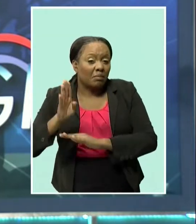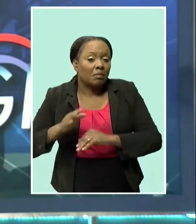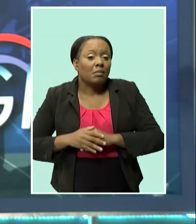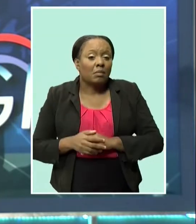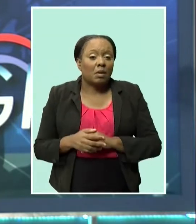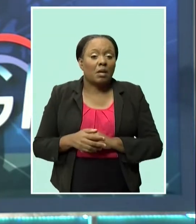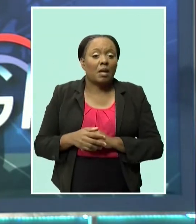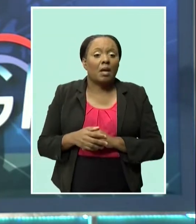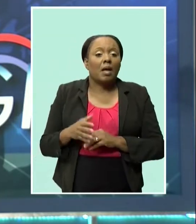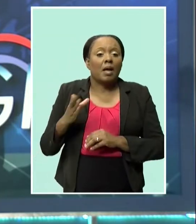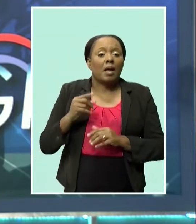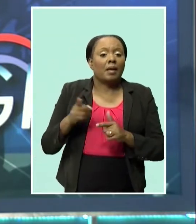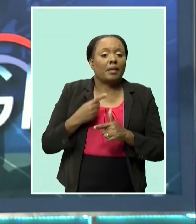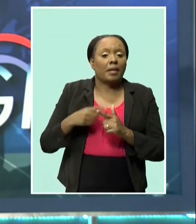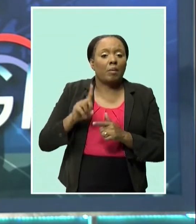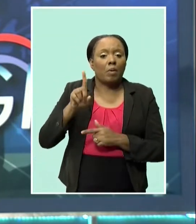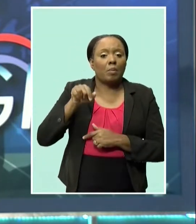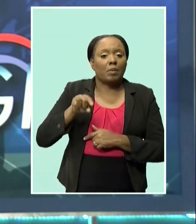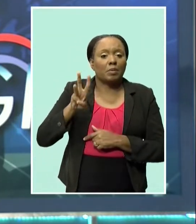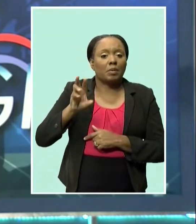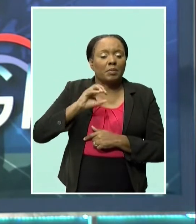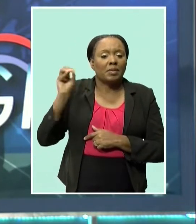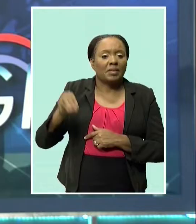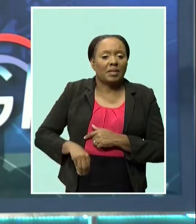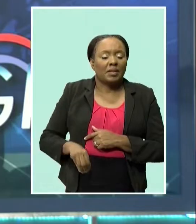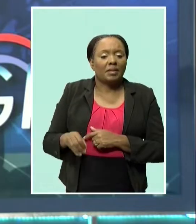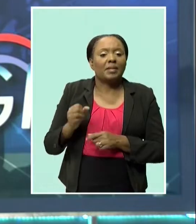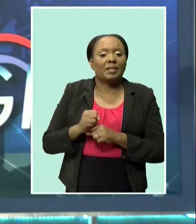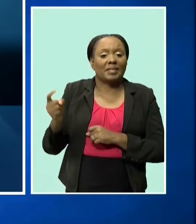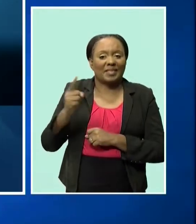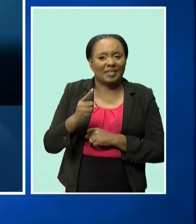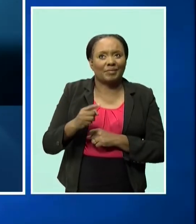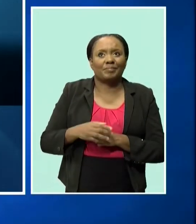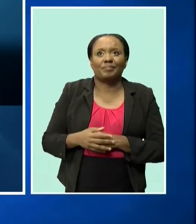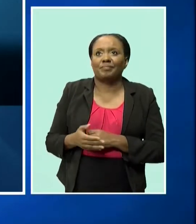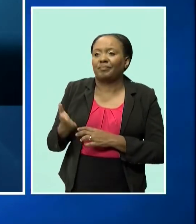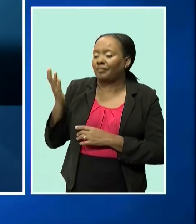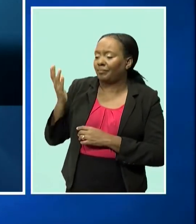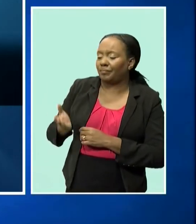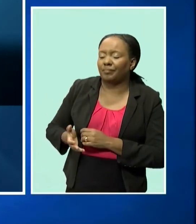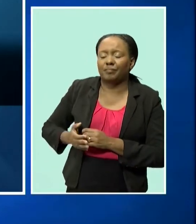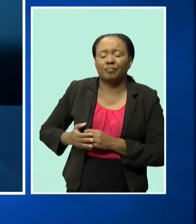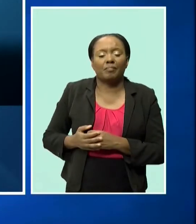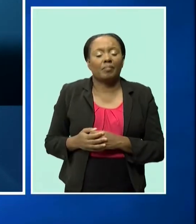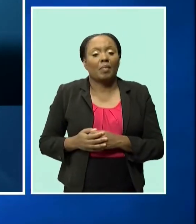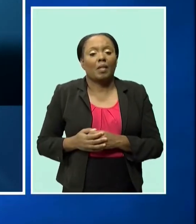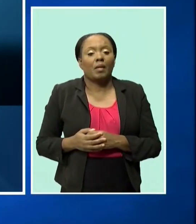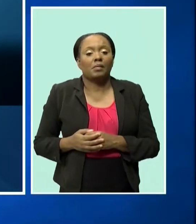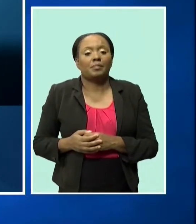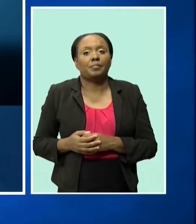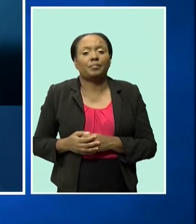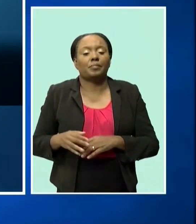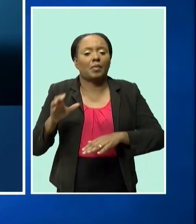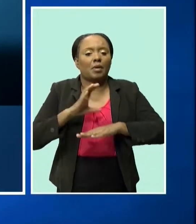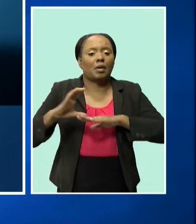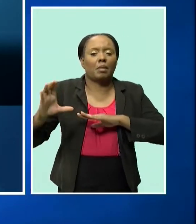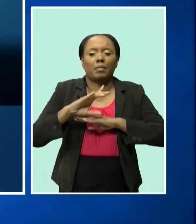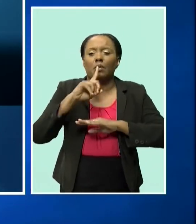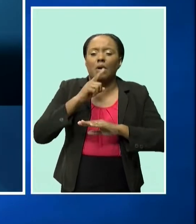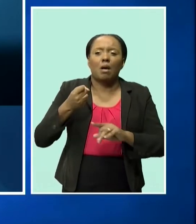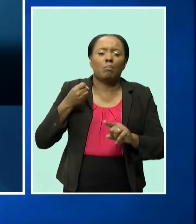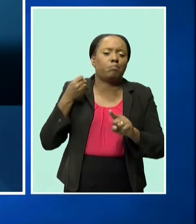year and 1.6% for 2023. The Caribbean was one of the regions that was hardest hit by